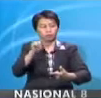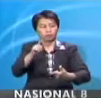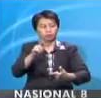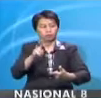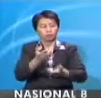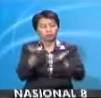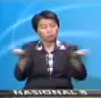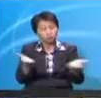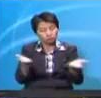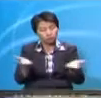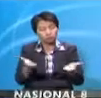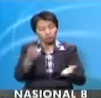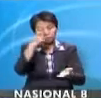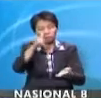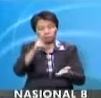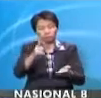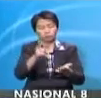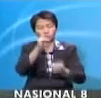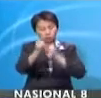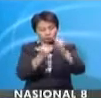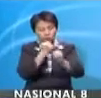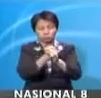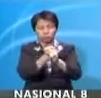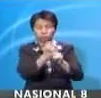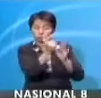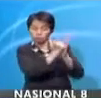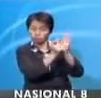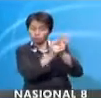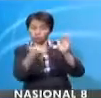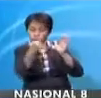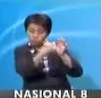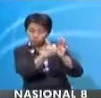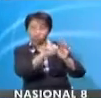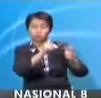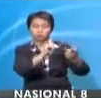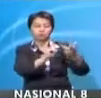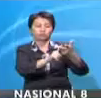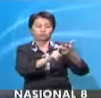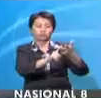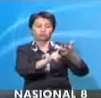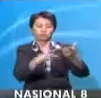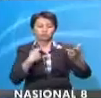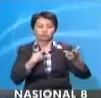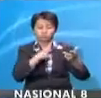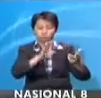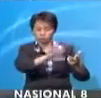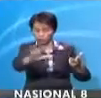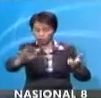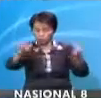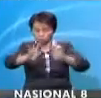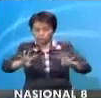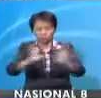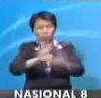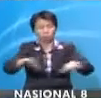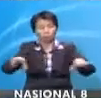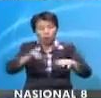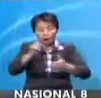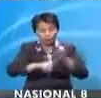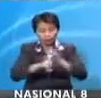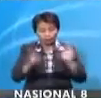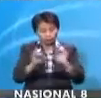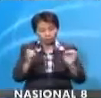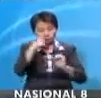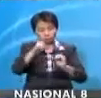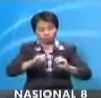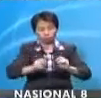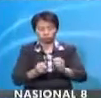to international laws, especially UNCLOS. Thirdly, we should not do anything to